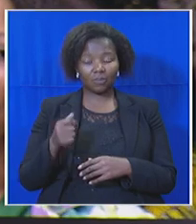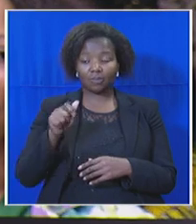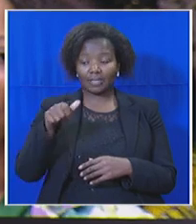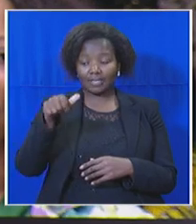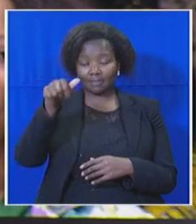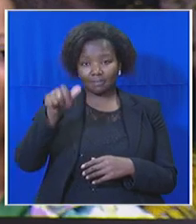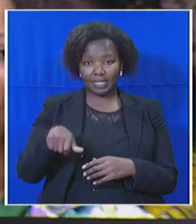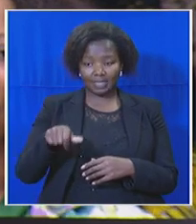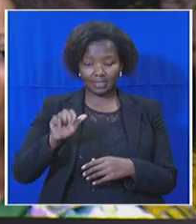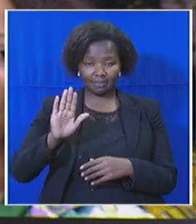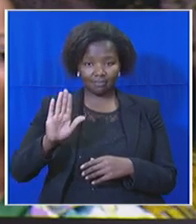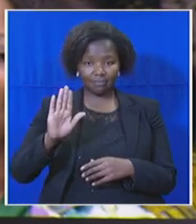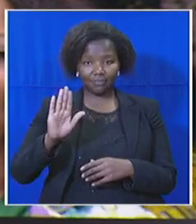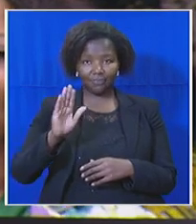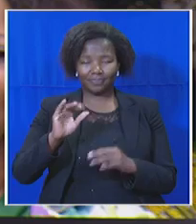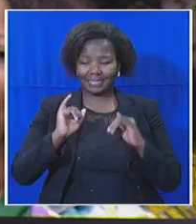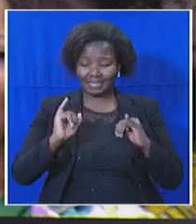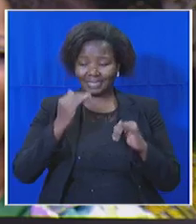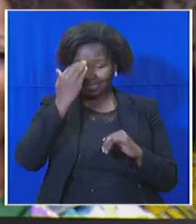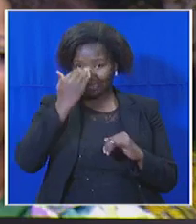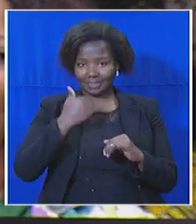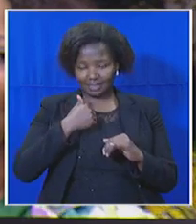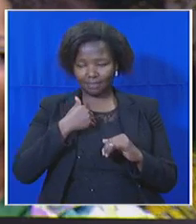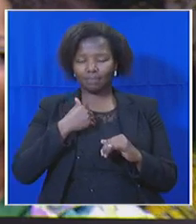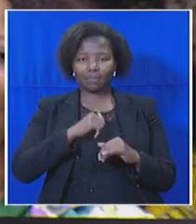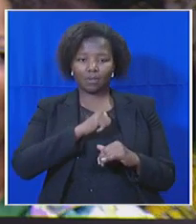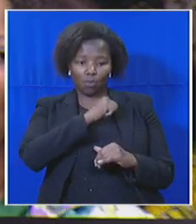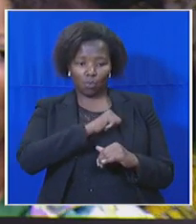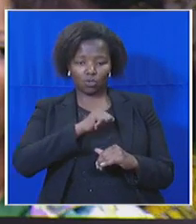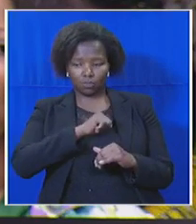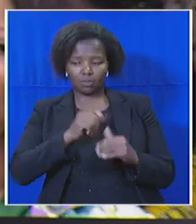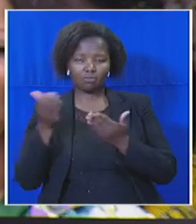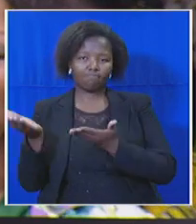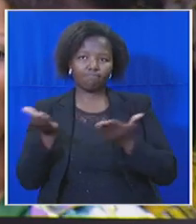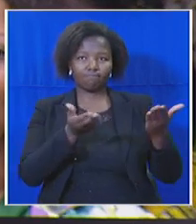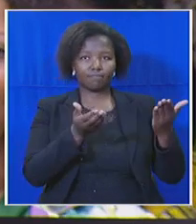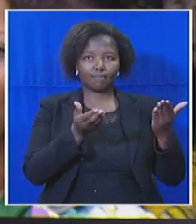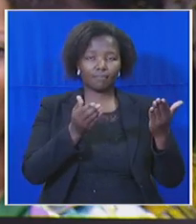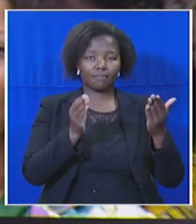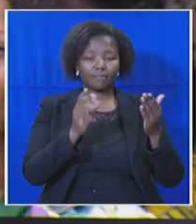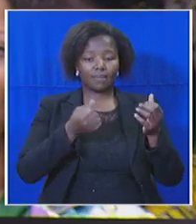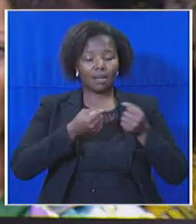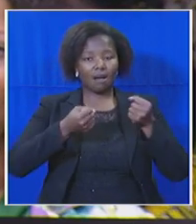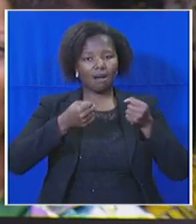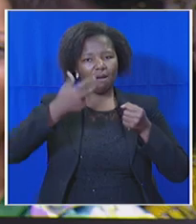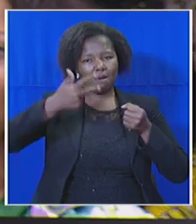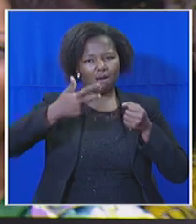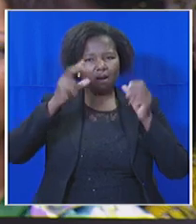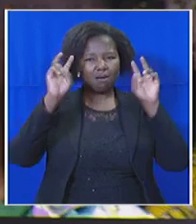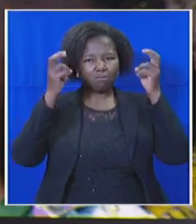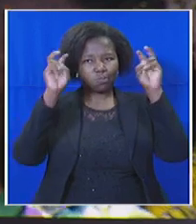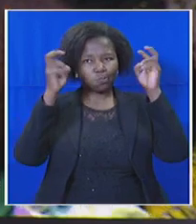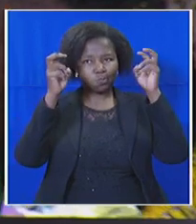exibedhlele va tlhela va kombeleriwa ambulance ku ri yi va yisa. Vavabyi va endzeriwa vhiki na vhiki